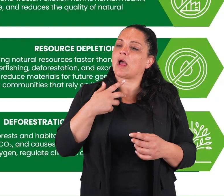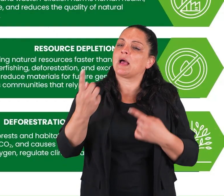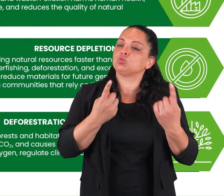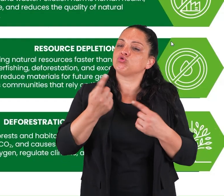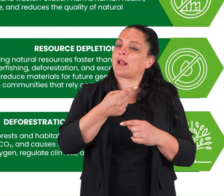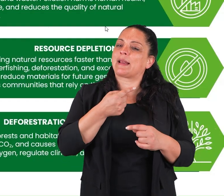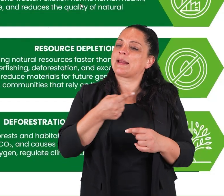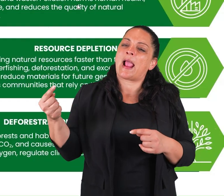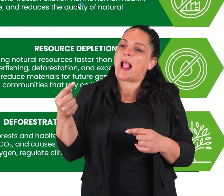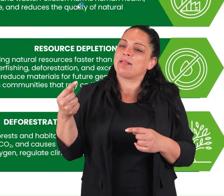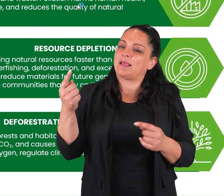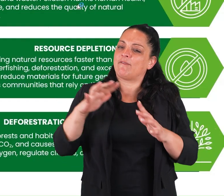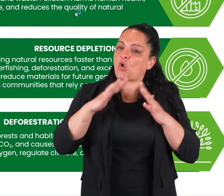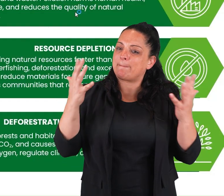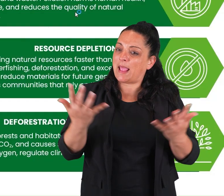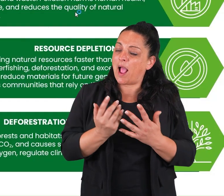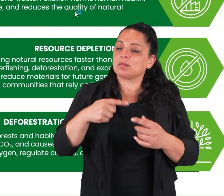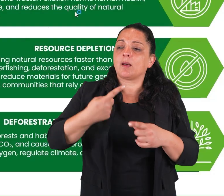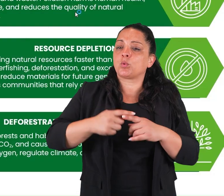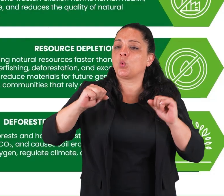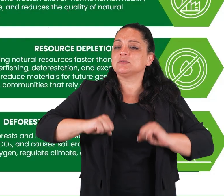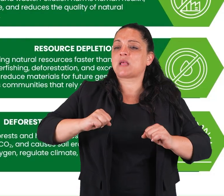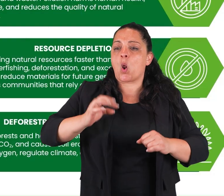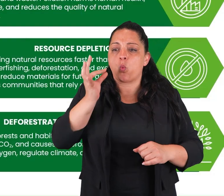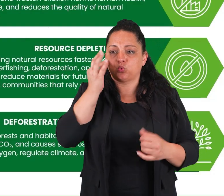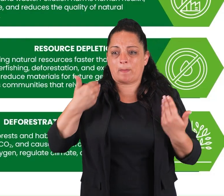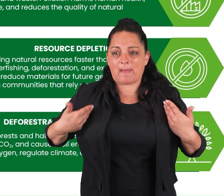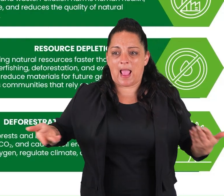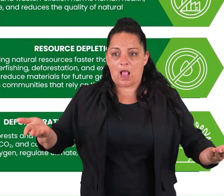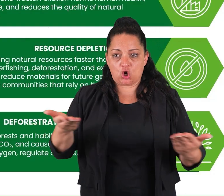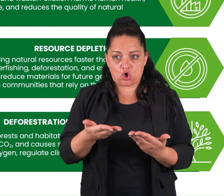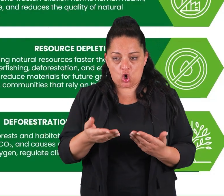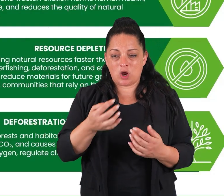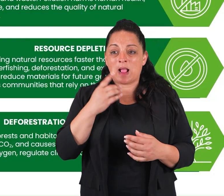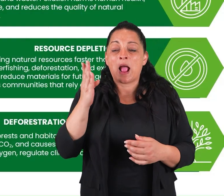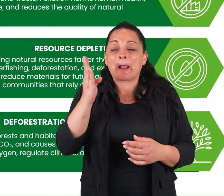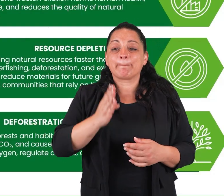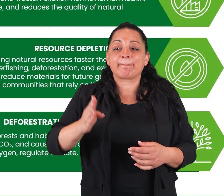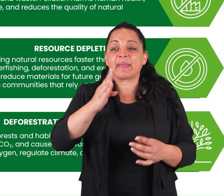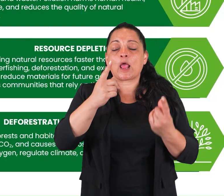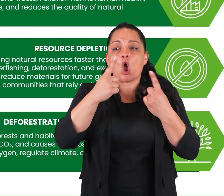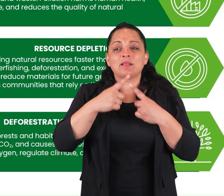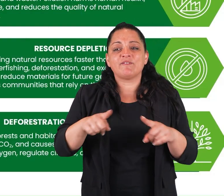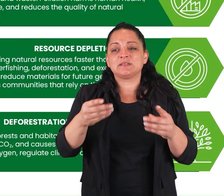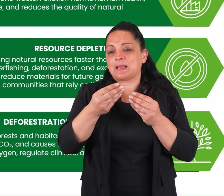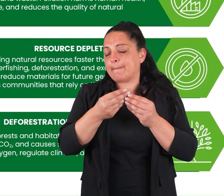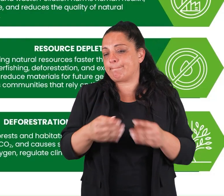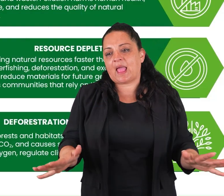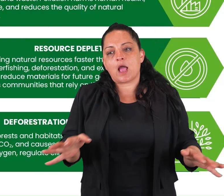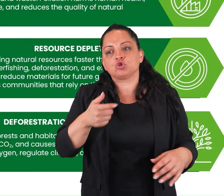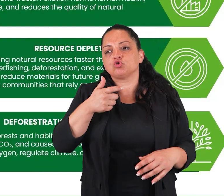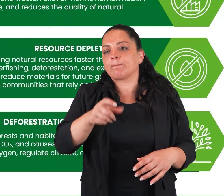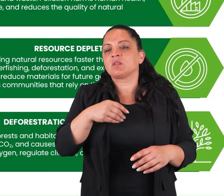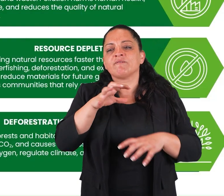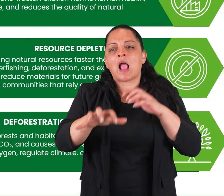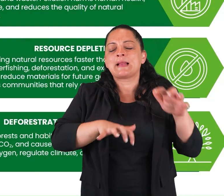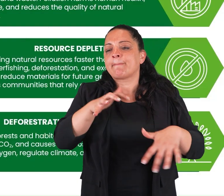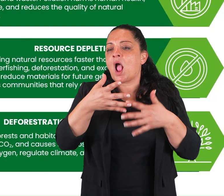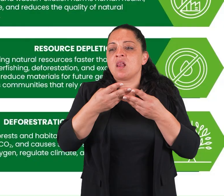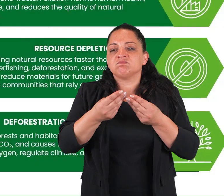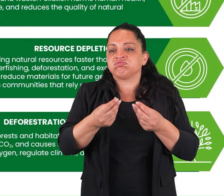our environment and human health. We have the biodiversity loss. Species are